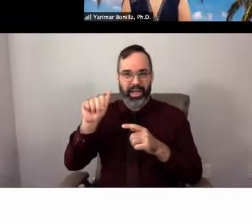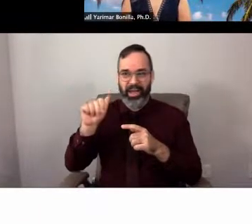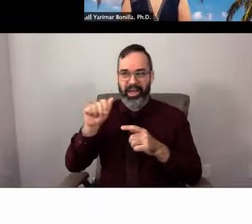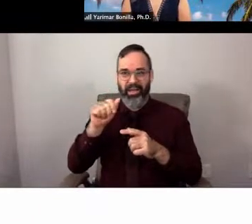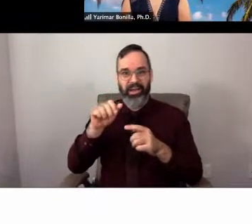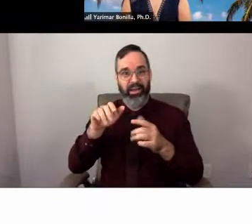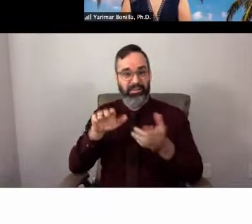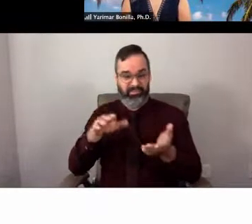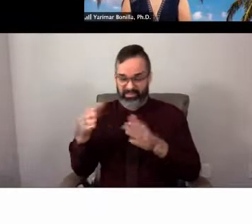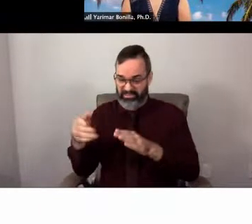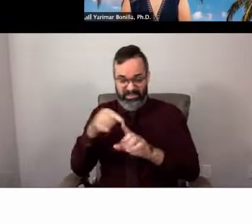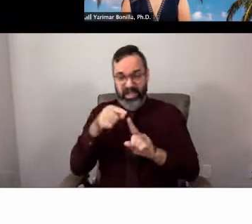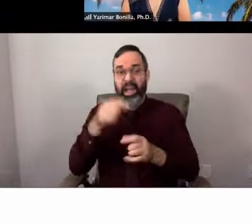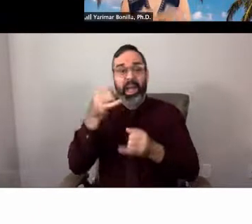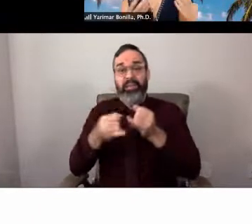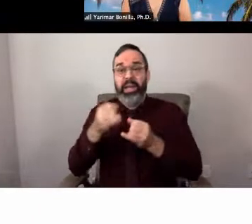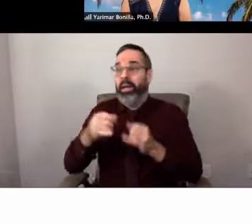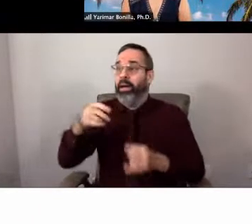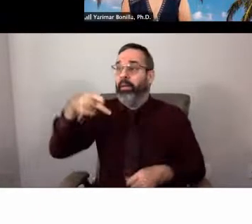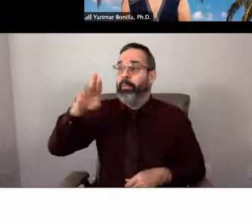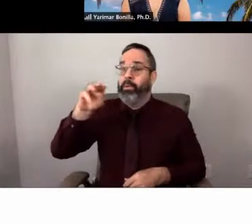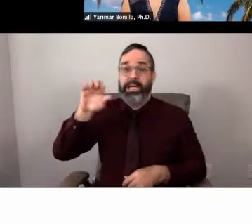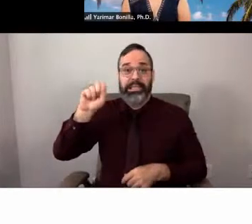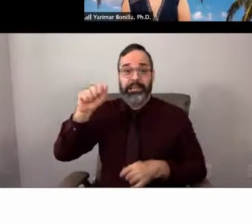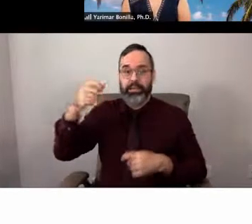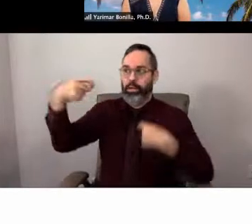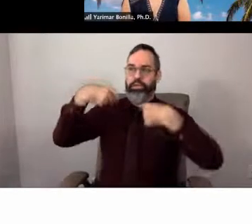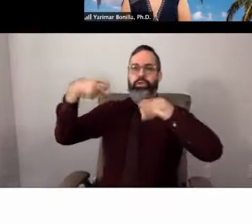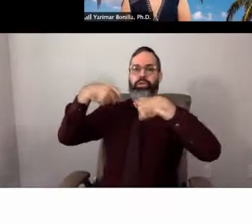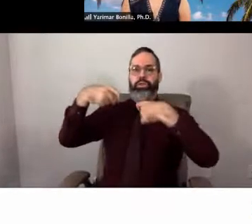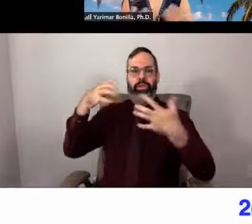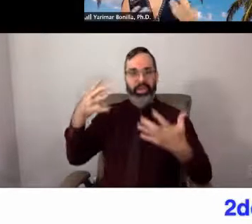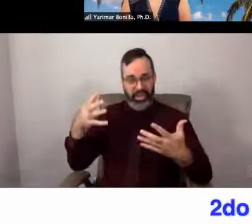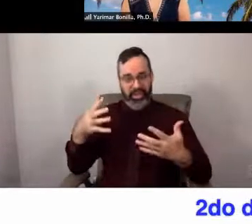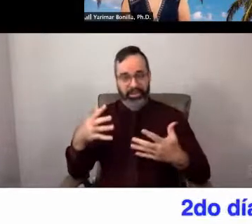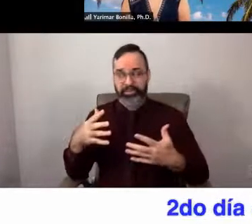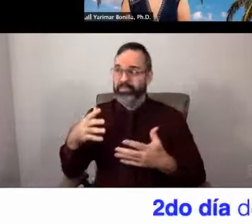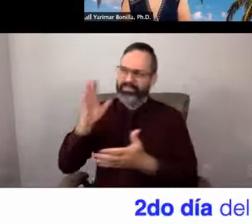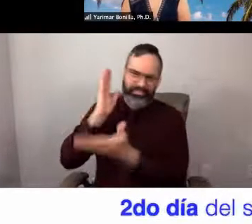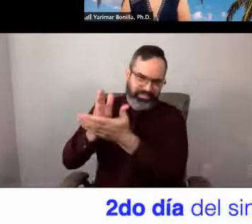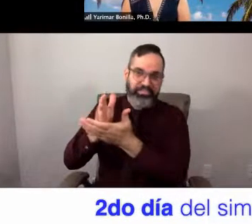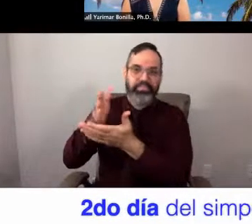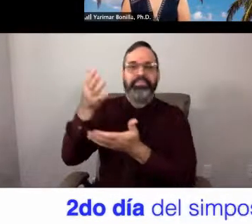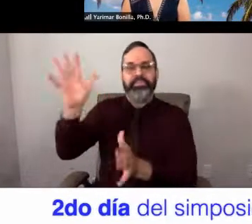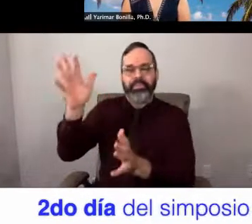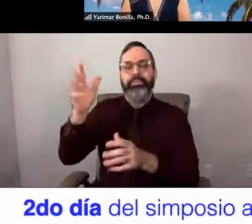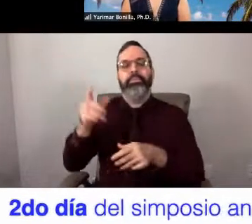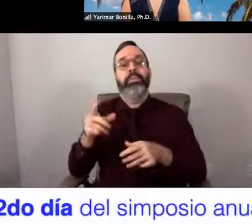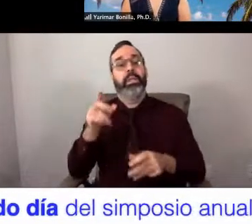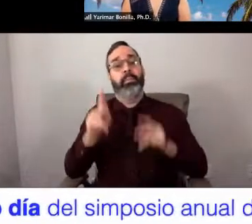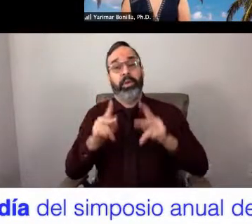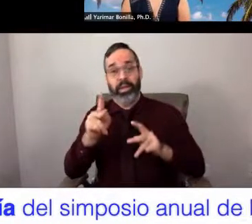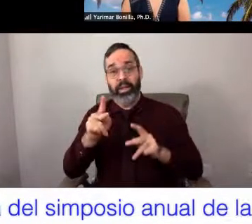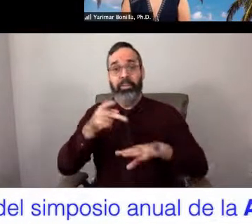so and part of what I write for people outside of Puerto Rico is to say, you know, Puerto Rico is an important place to